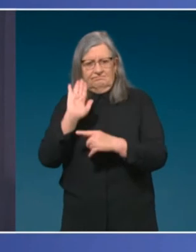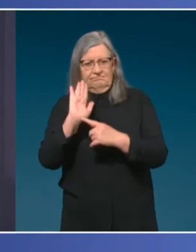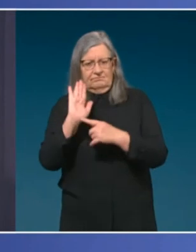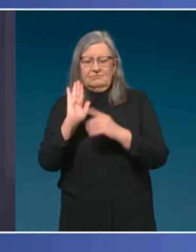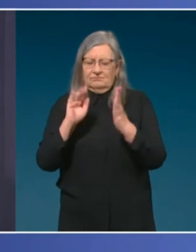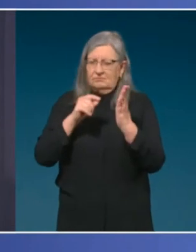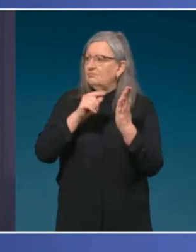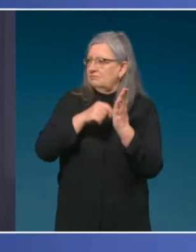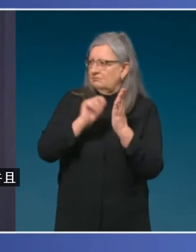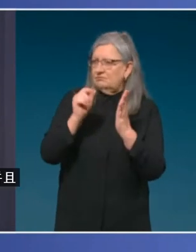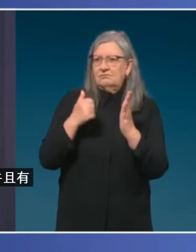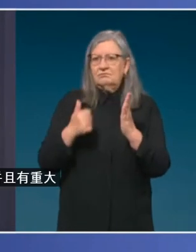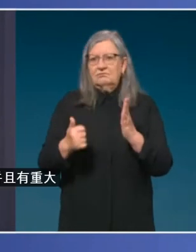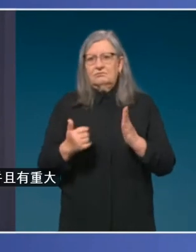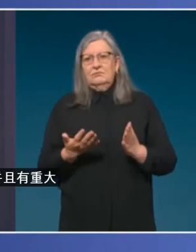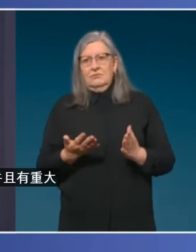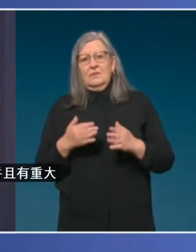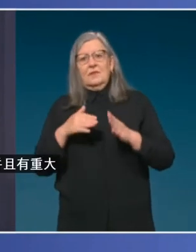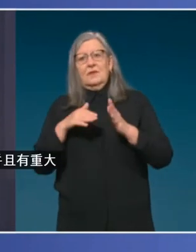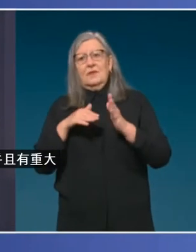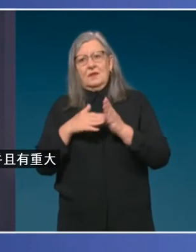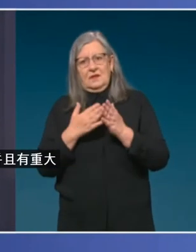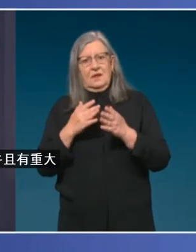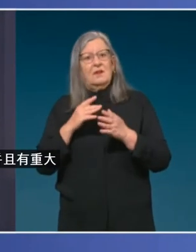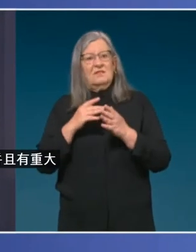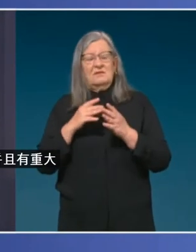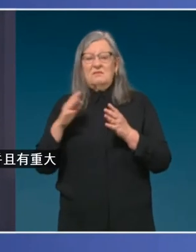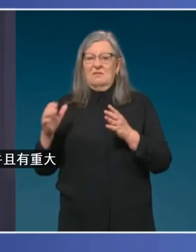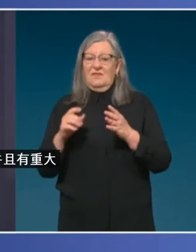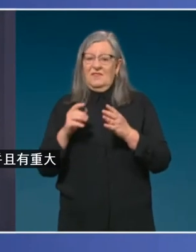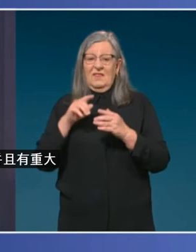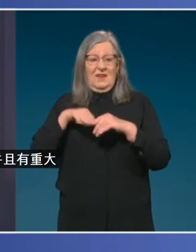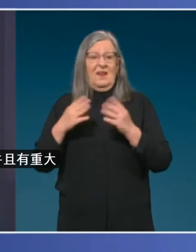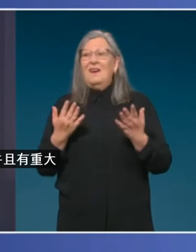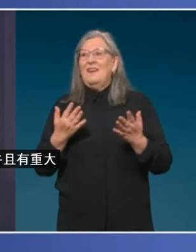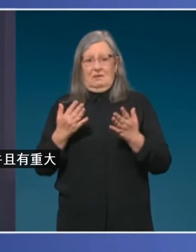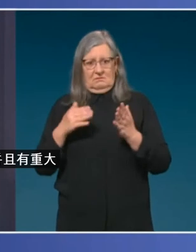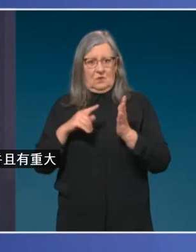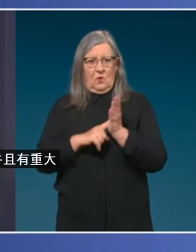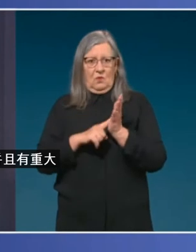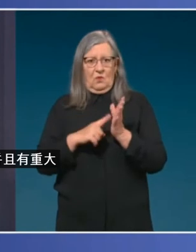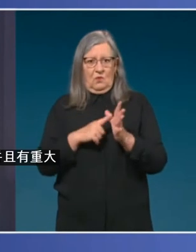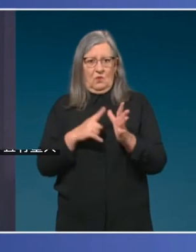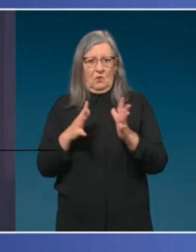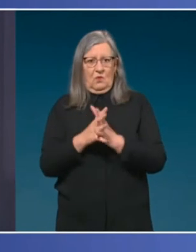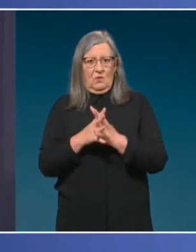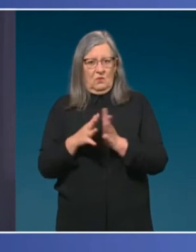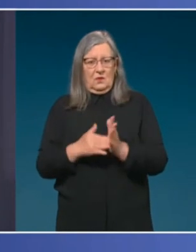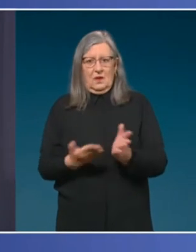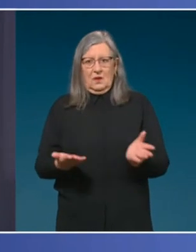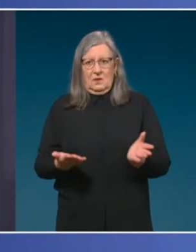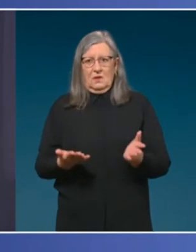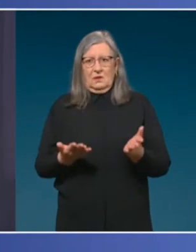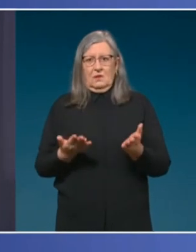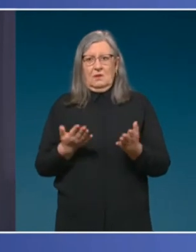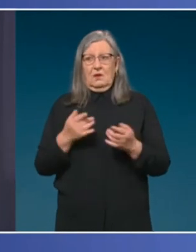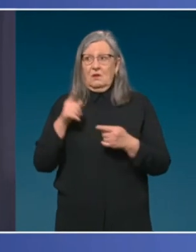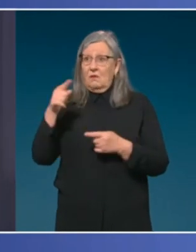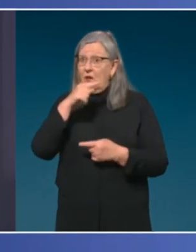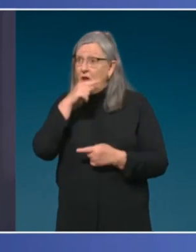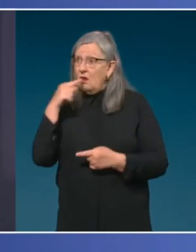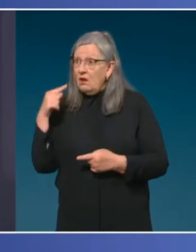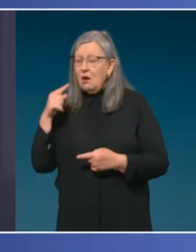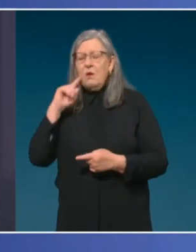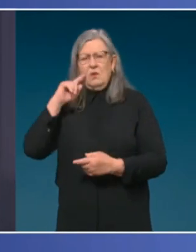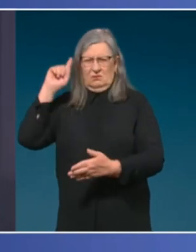been mandated now, and there are significant penalties for false declarations. So that's over